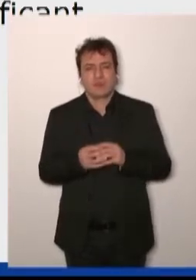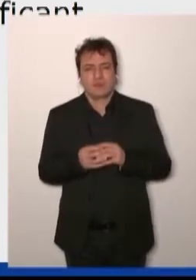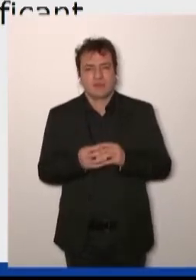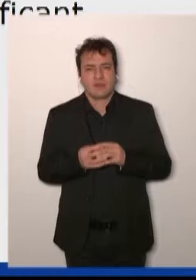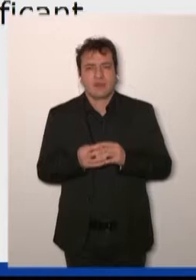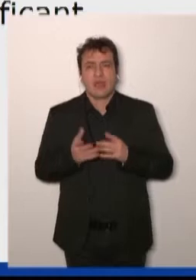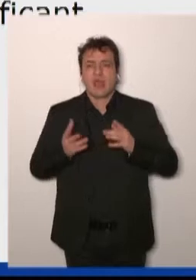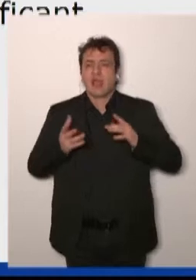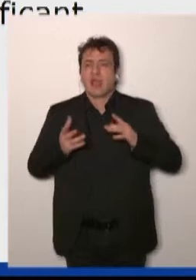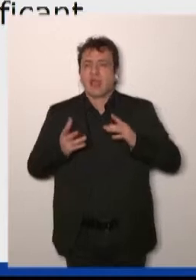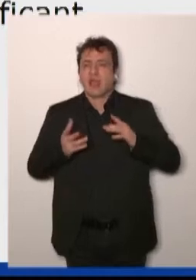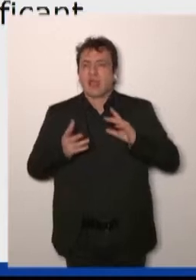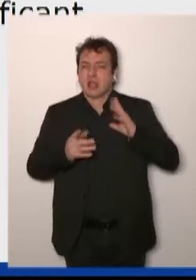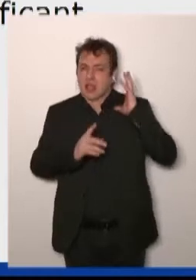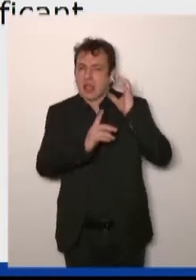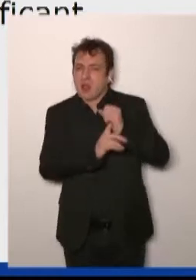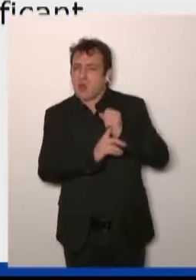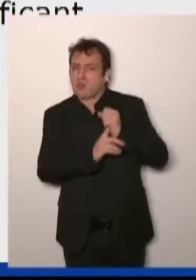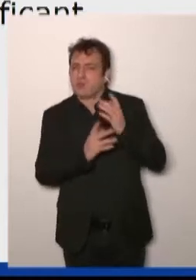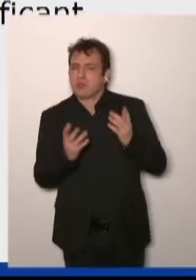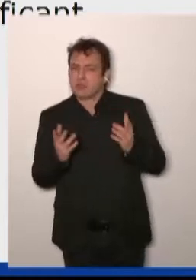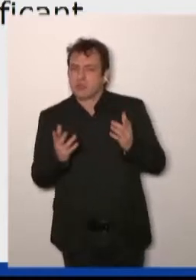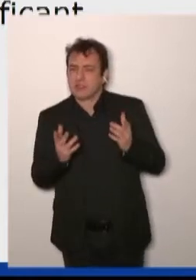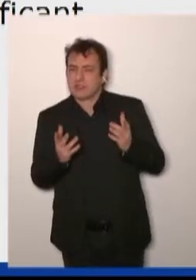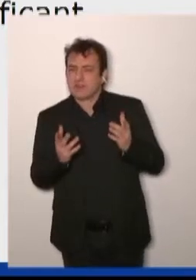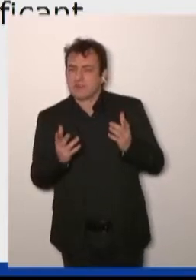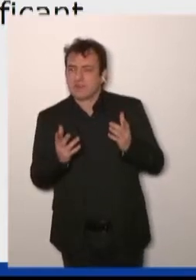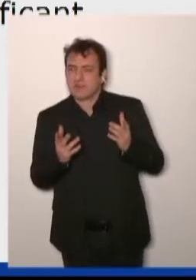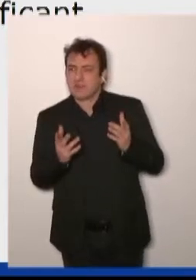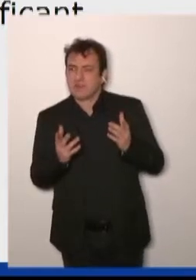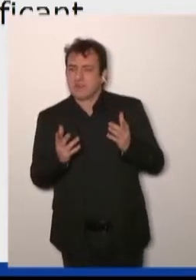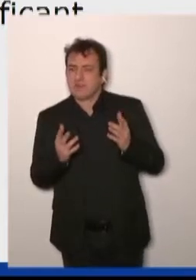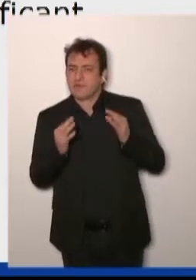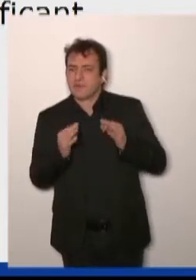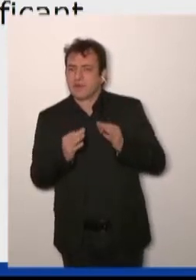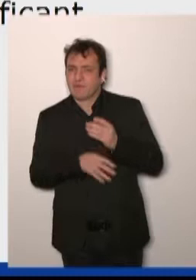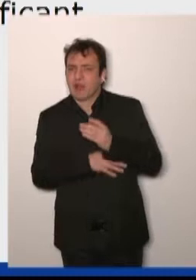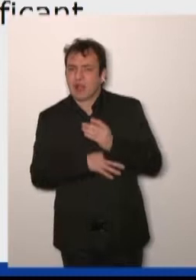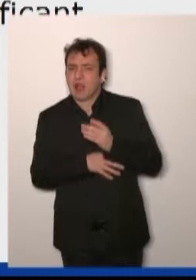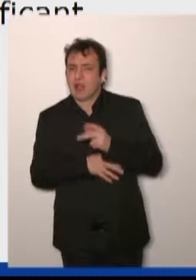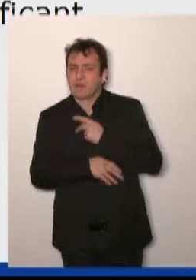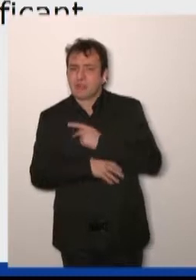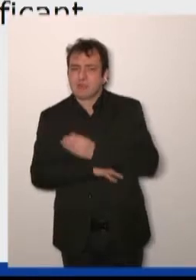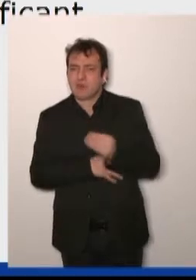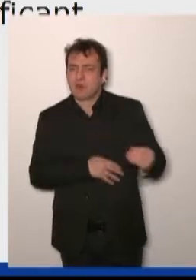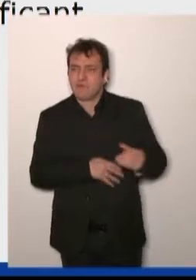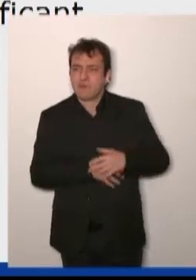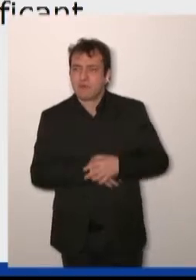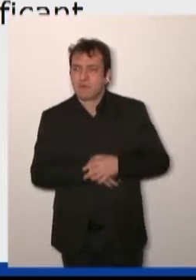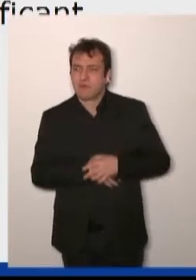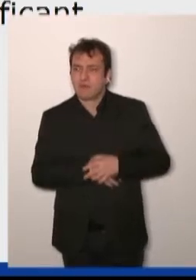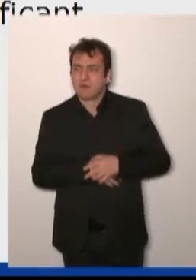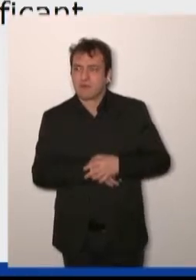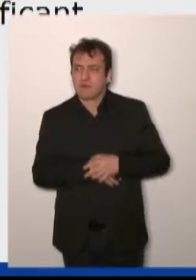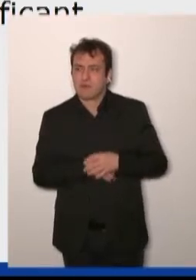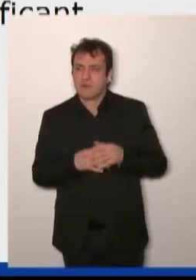of the pediatric regulation, which came into force in 2007 and governs our research and development R&D decision-making